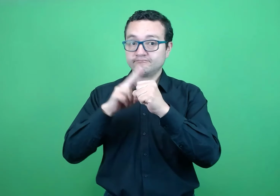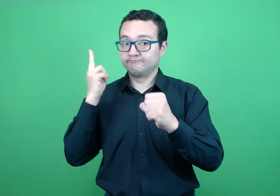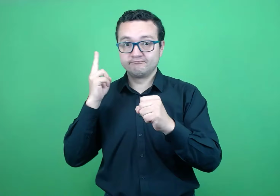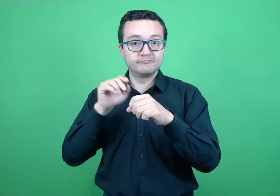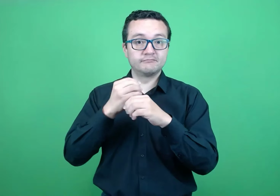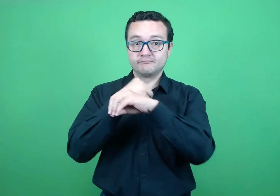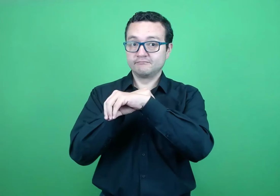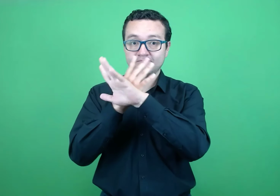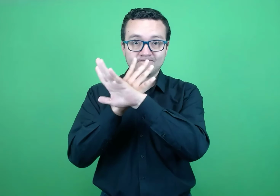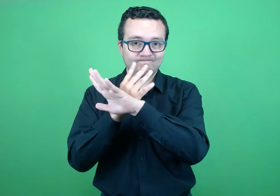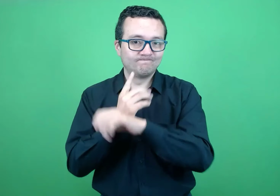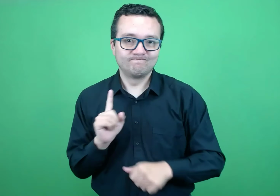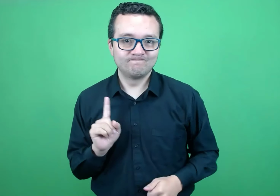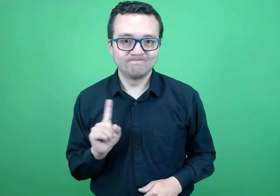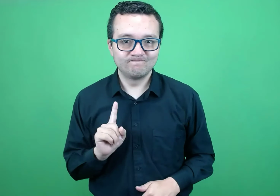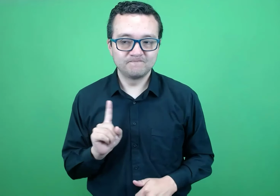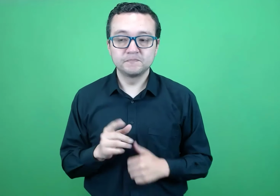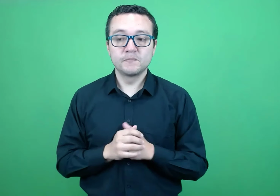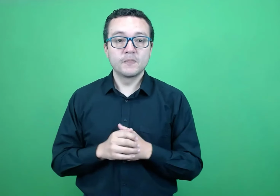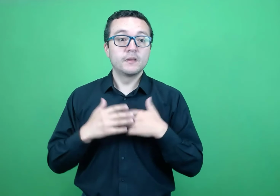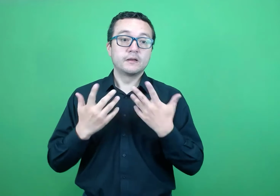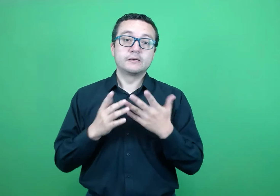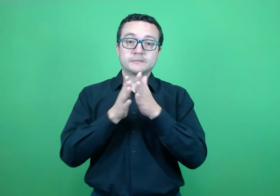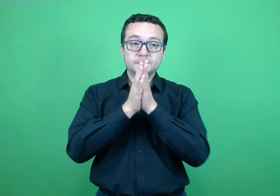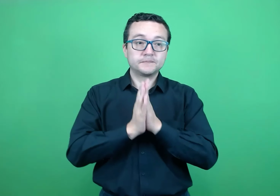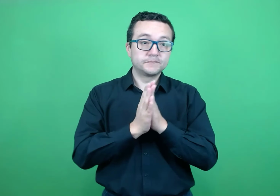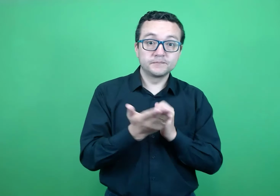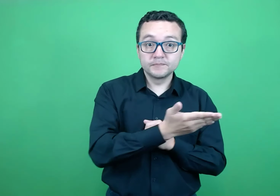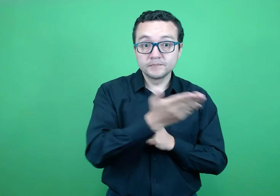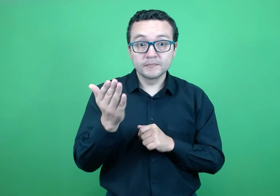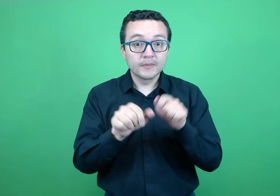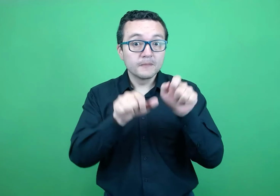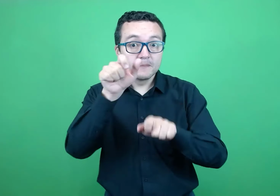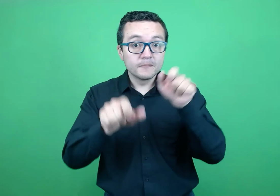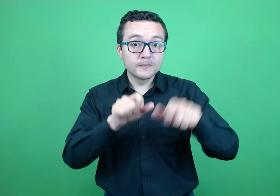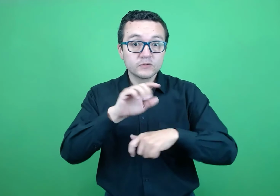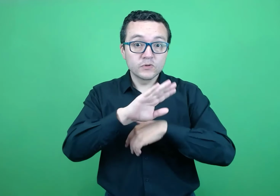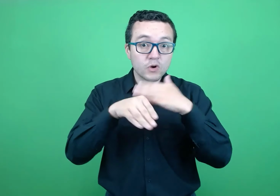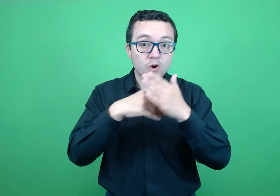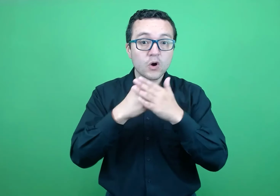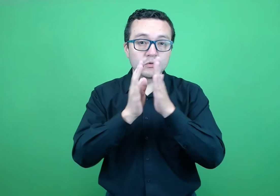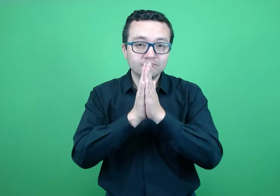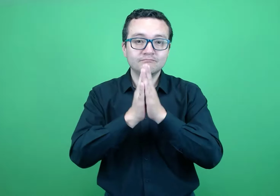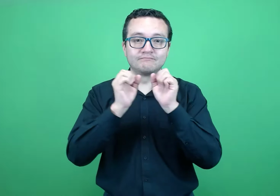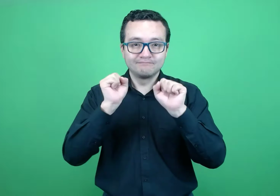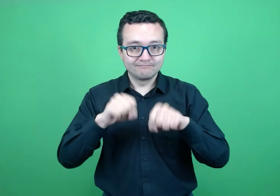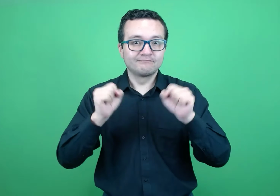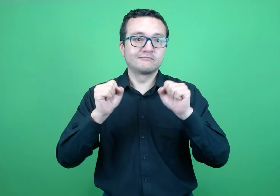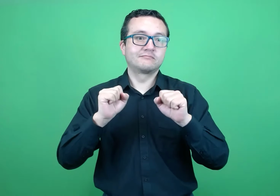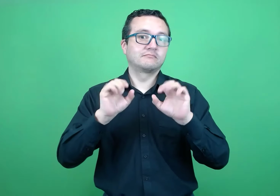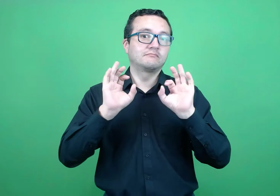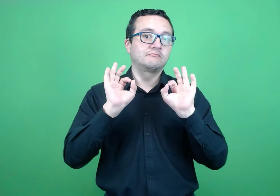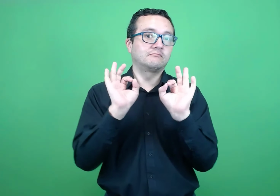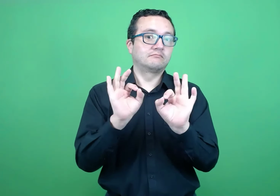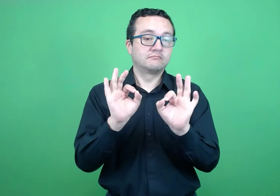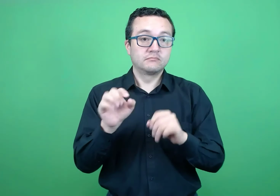speaking. We are asking you that you speak slow enough for the interpreters and captioners to follow. Thank you very much